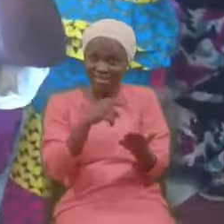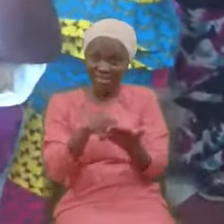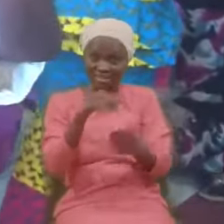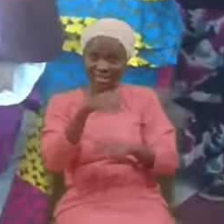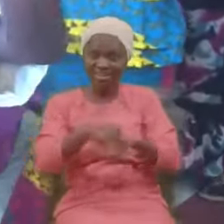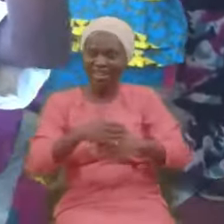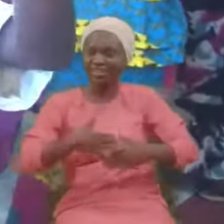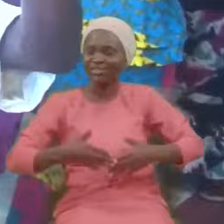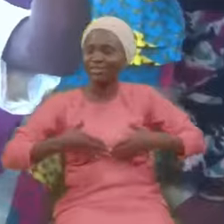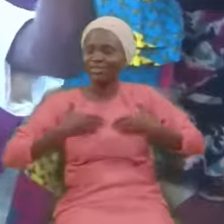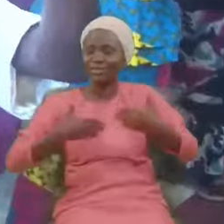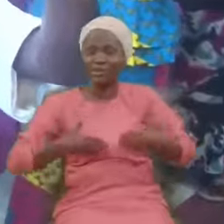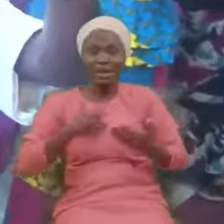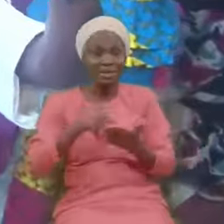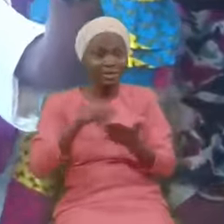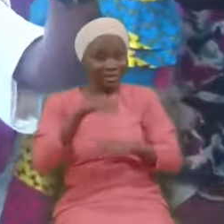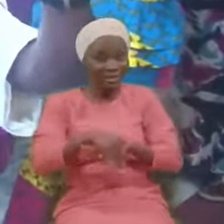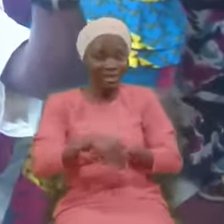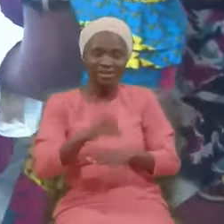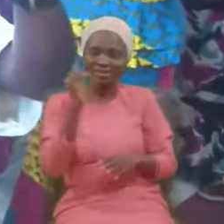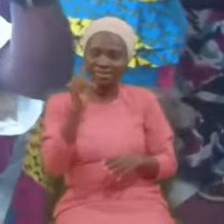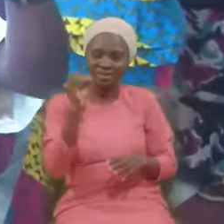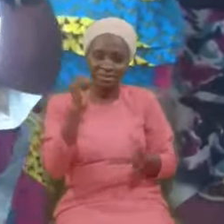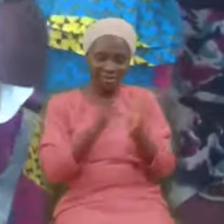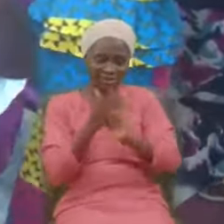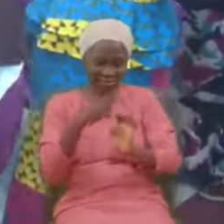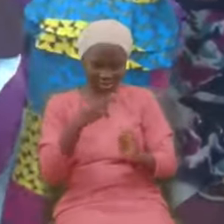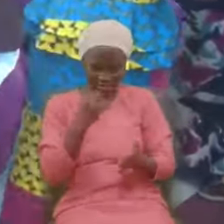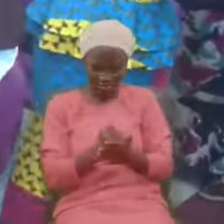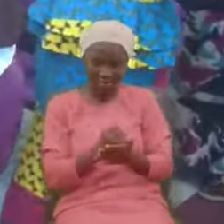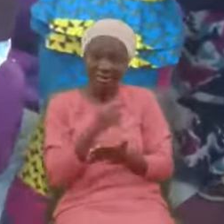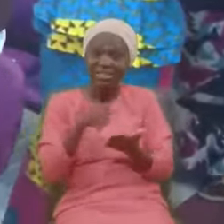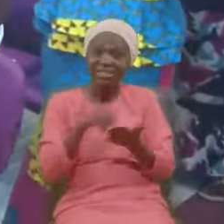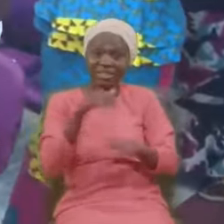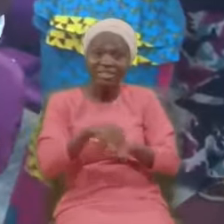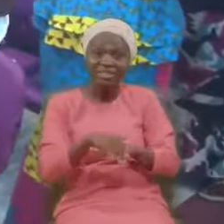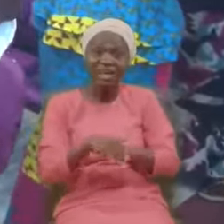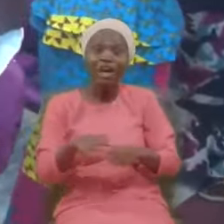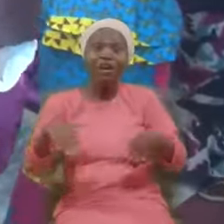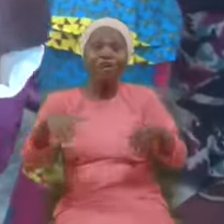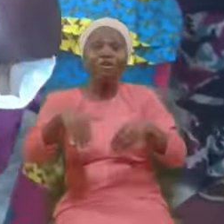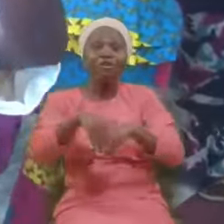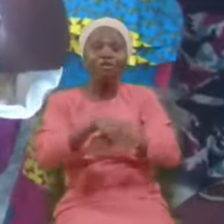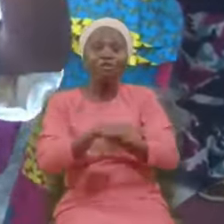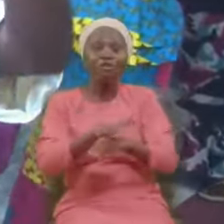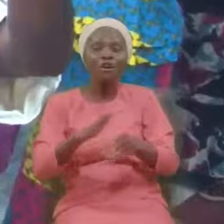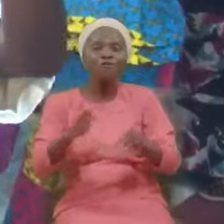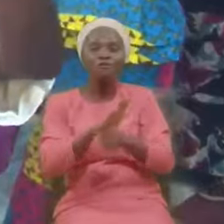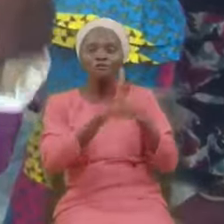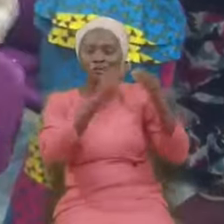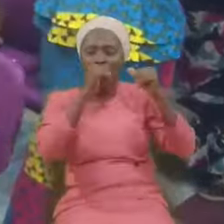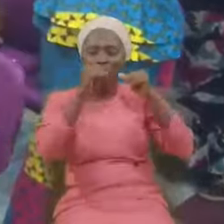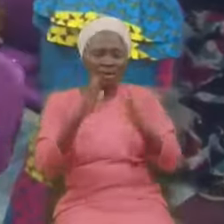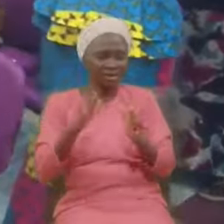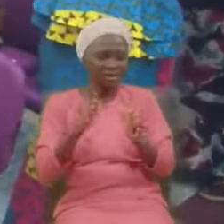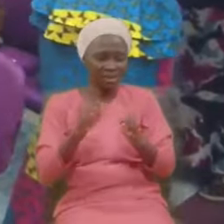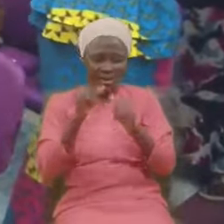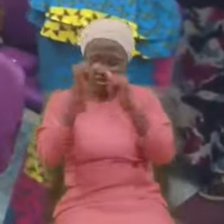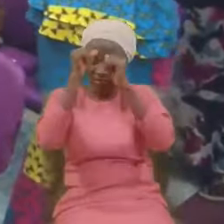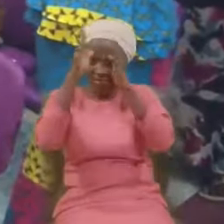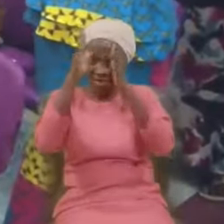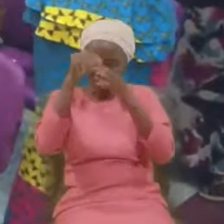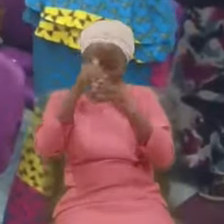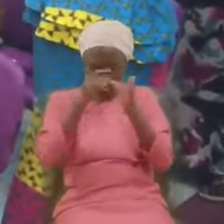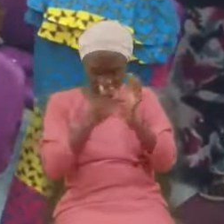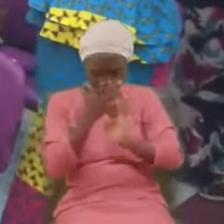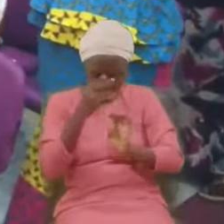Tonight, testimony. Tonight, overflowing blessing. Father, in